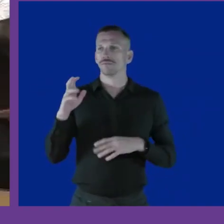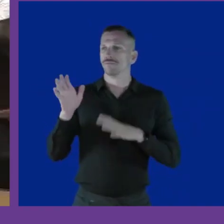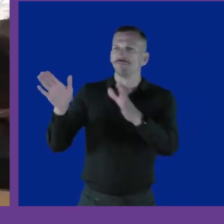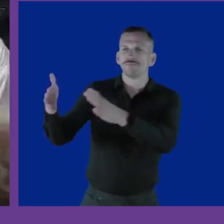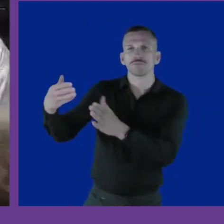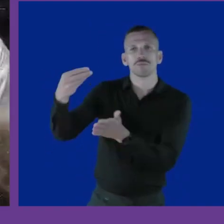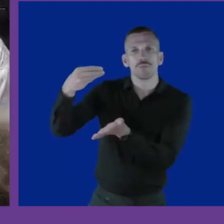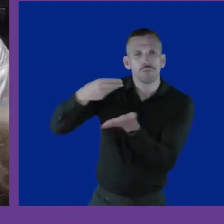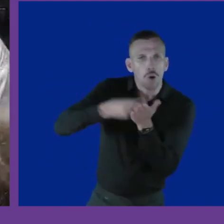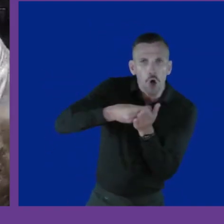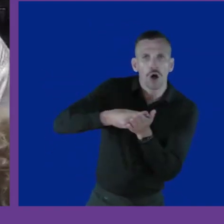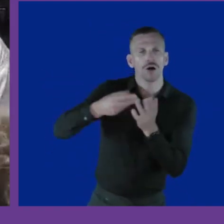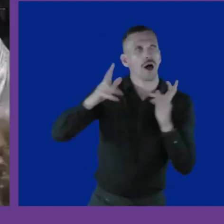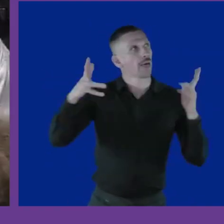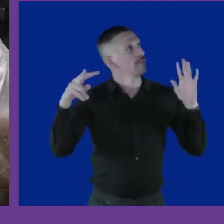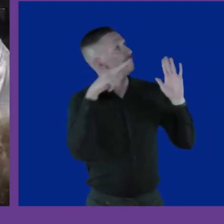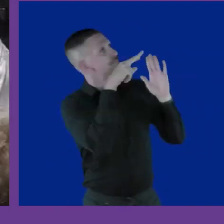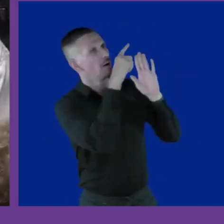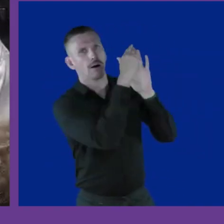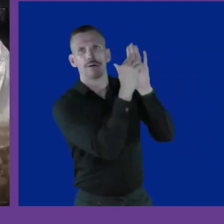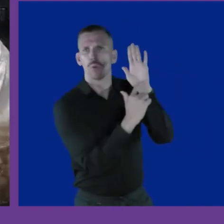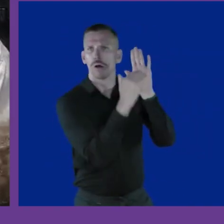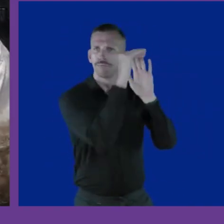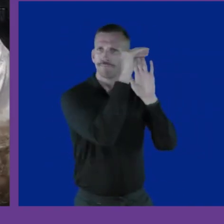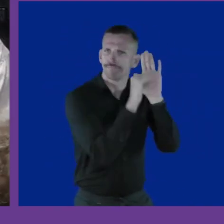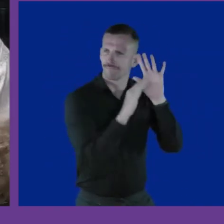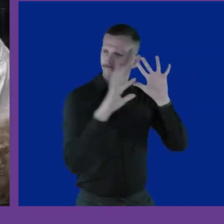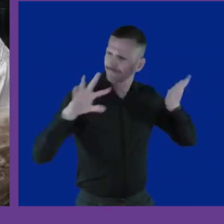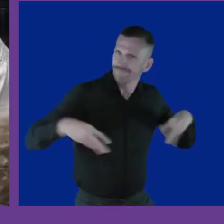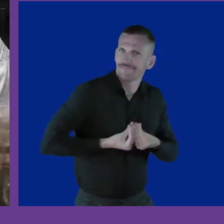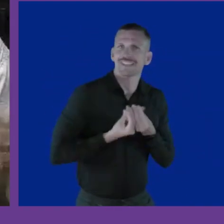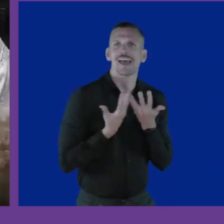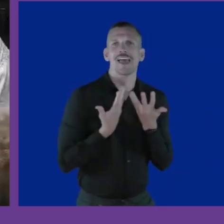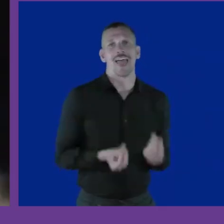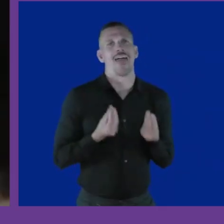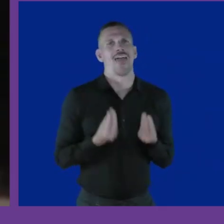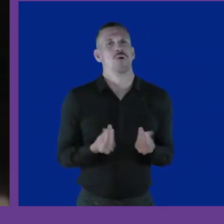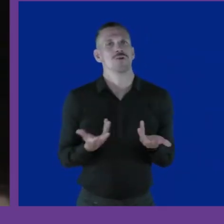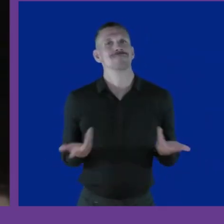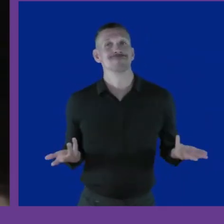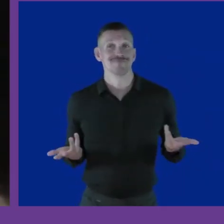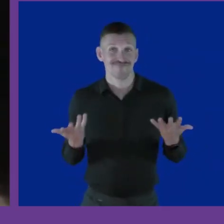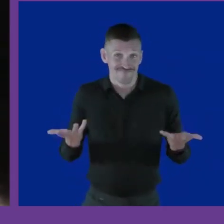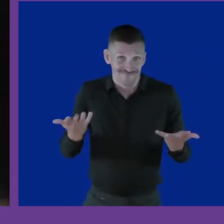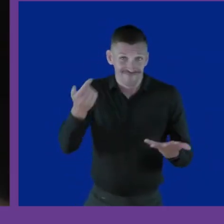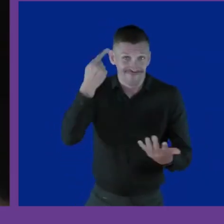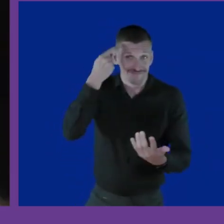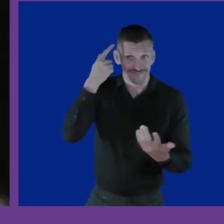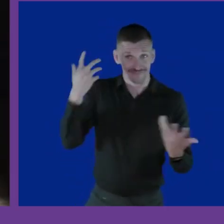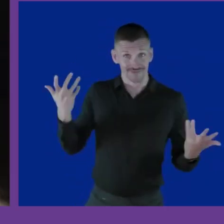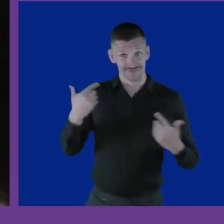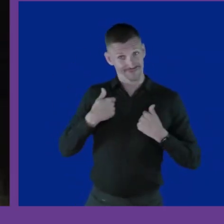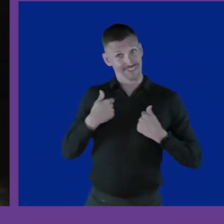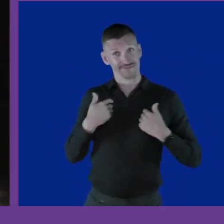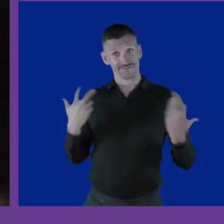accessibility work. How do we, perhaps question to Jakob and then also to Hendrik, how do we now with the implementation